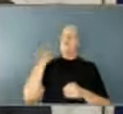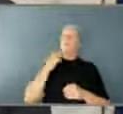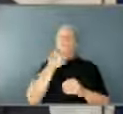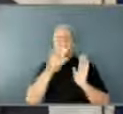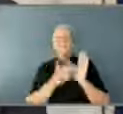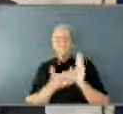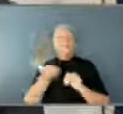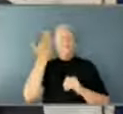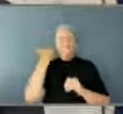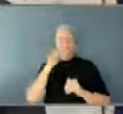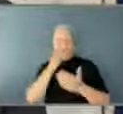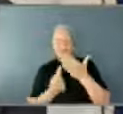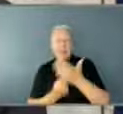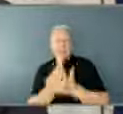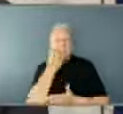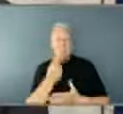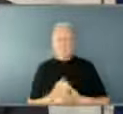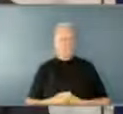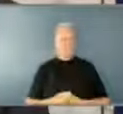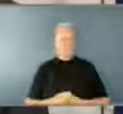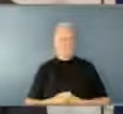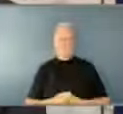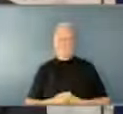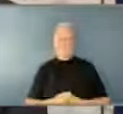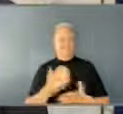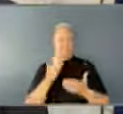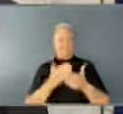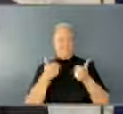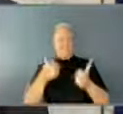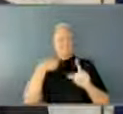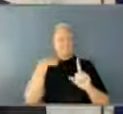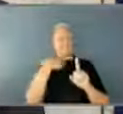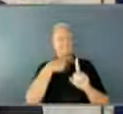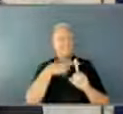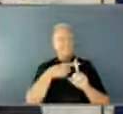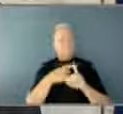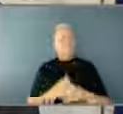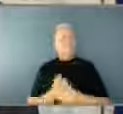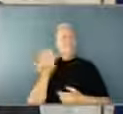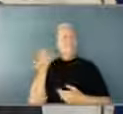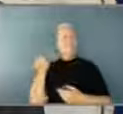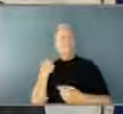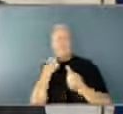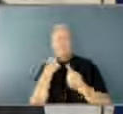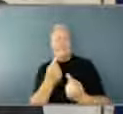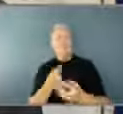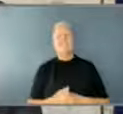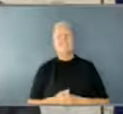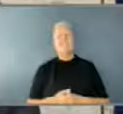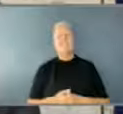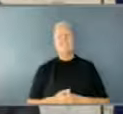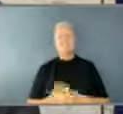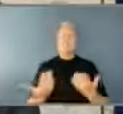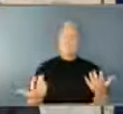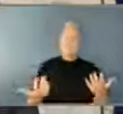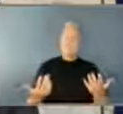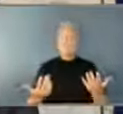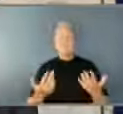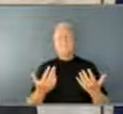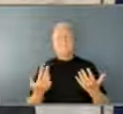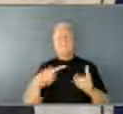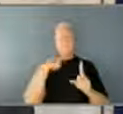very nice position to be in. As Minister Hunt alluded to, there is also some early encouraging yet unpublished information from the